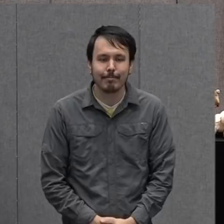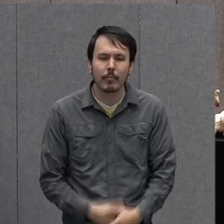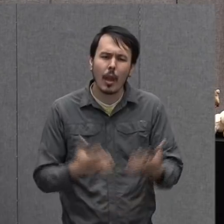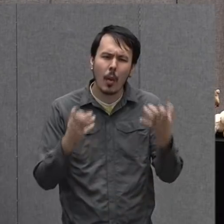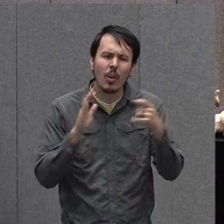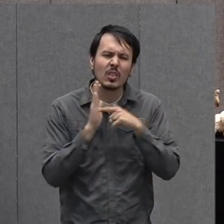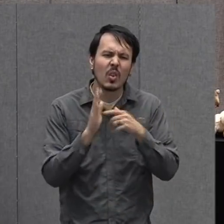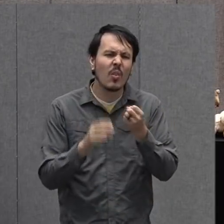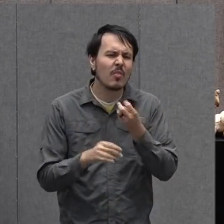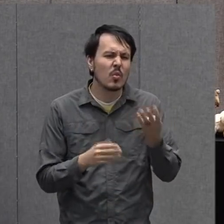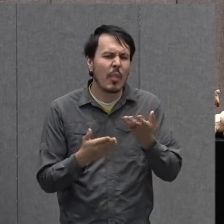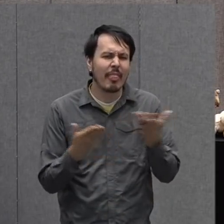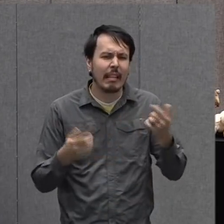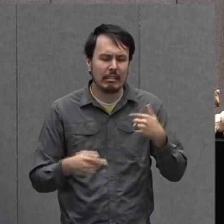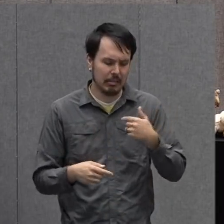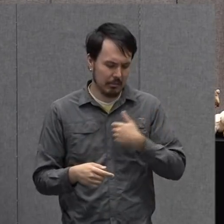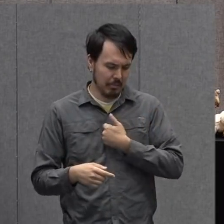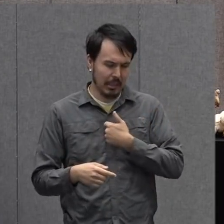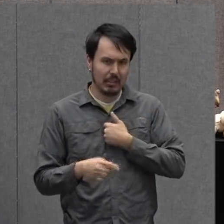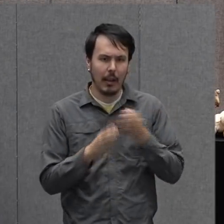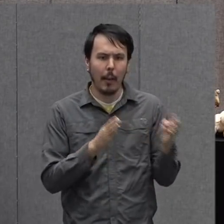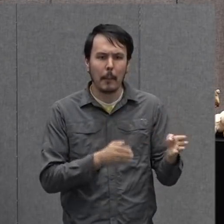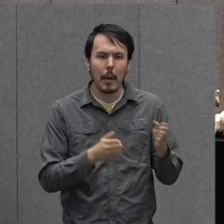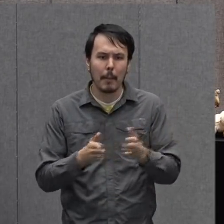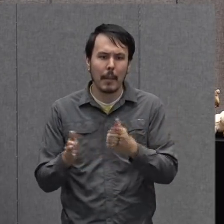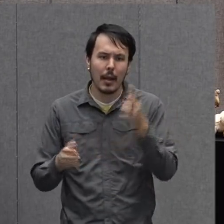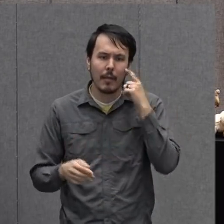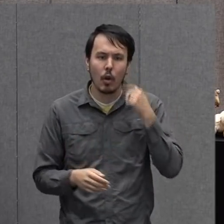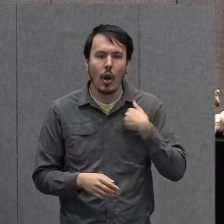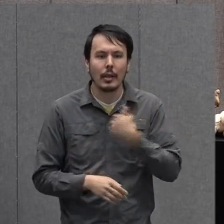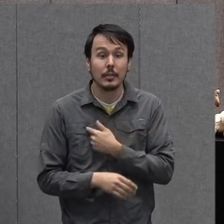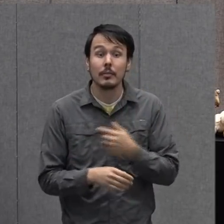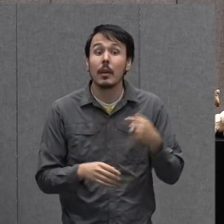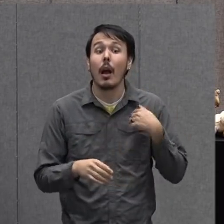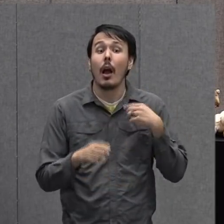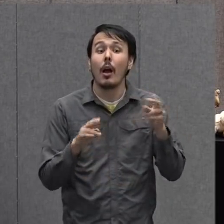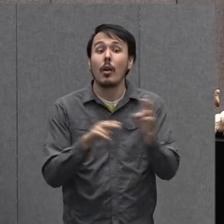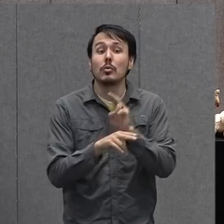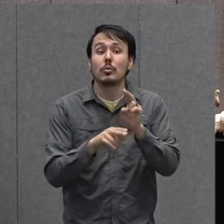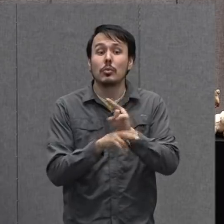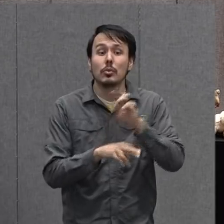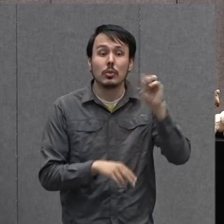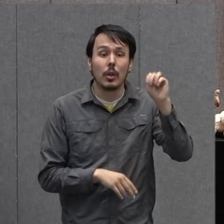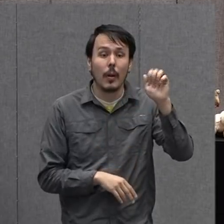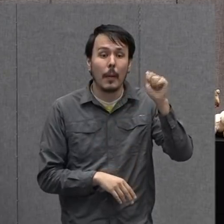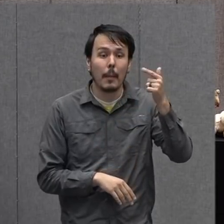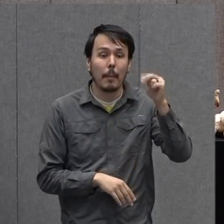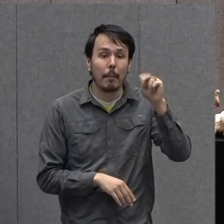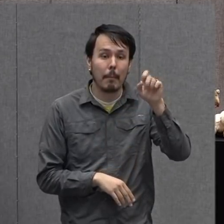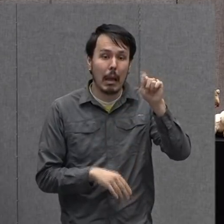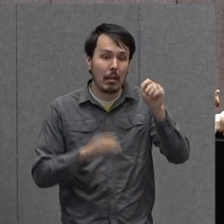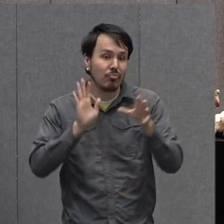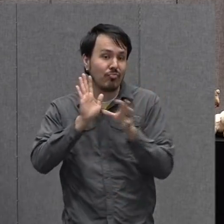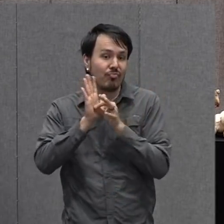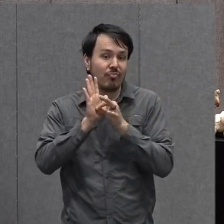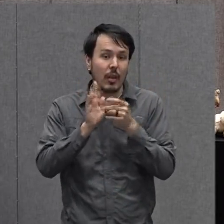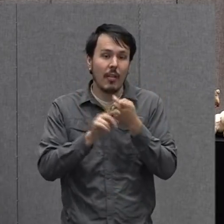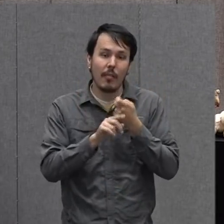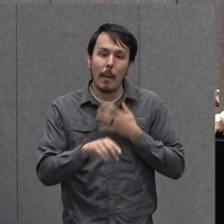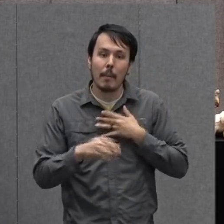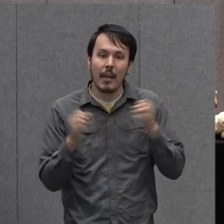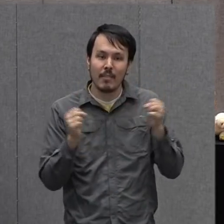that I put together for us today. I took a kitchen magnet off my refrigerator. It's not